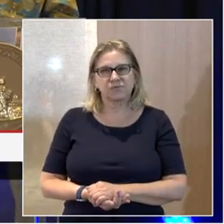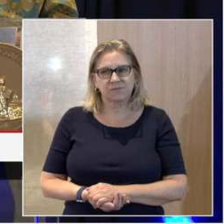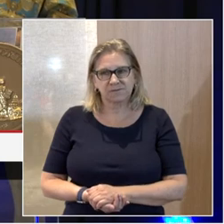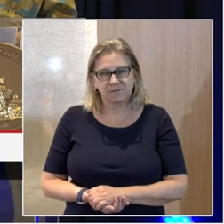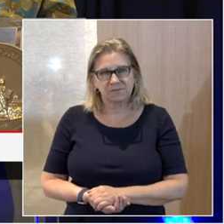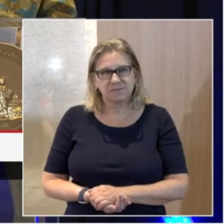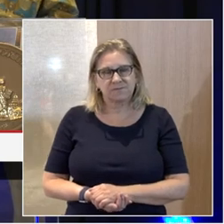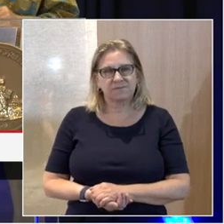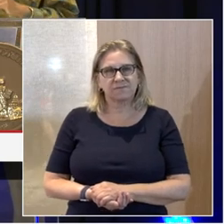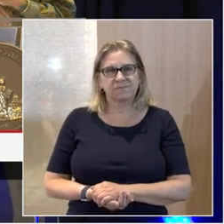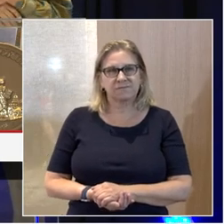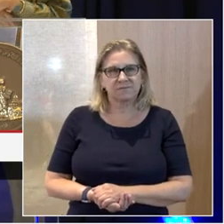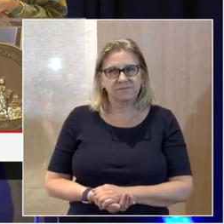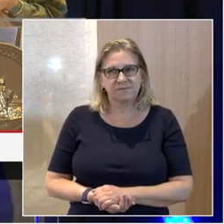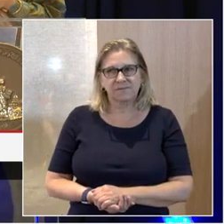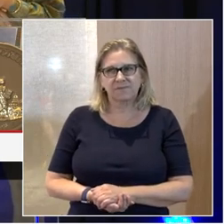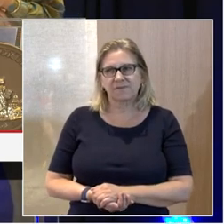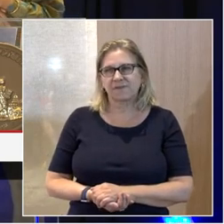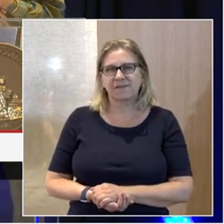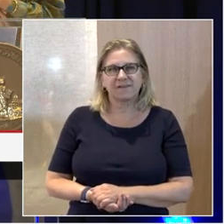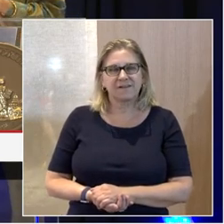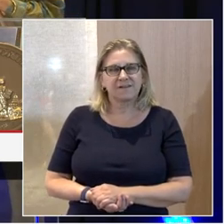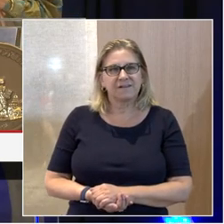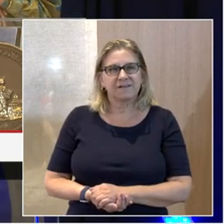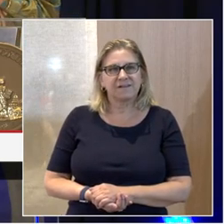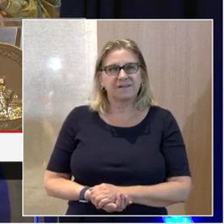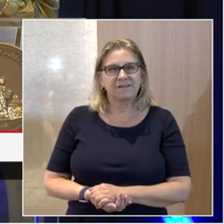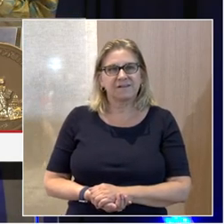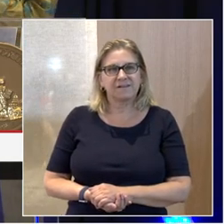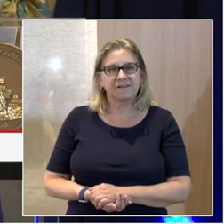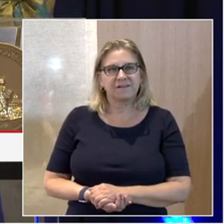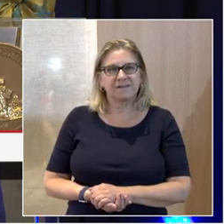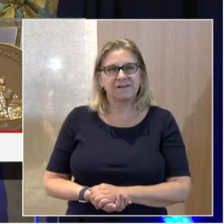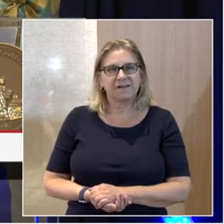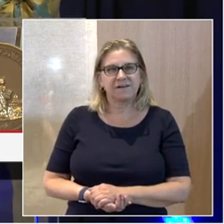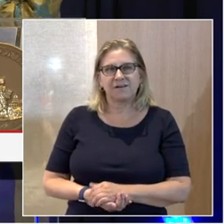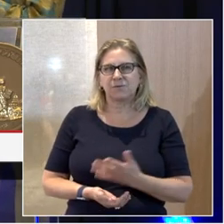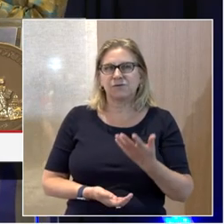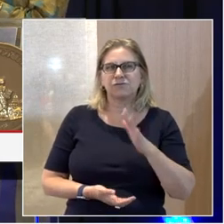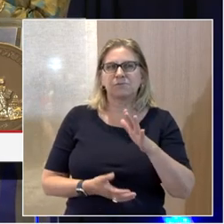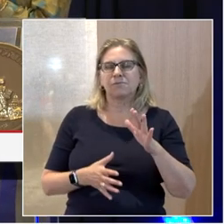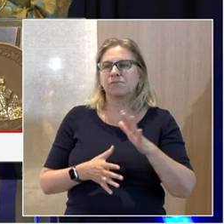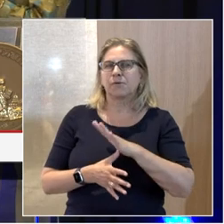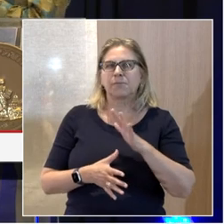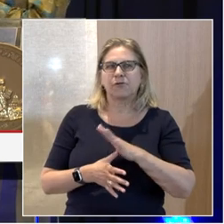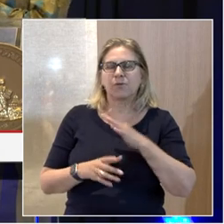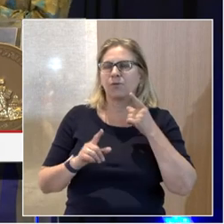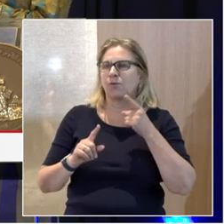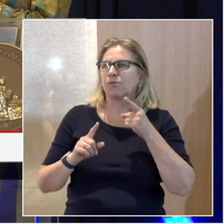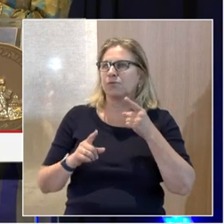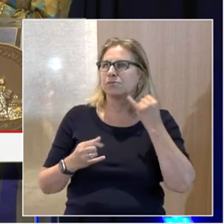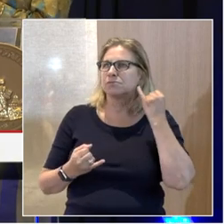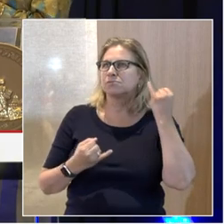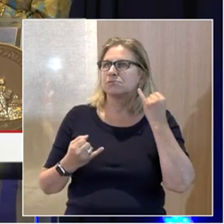What do you see as the primary role for the Reimagine downtown?